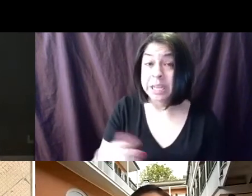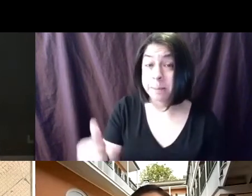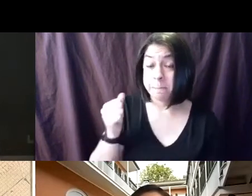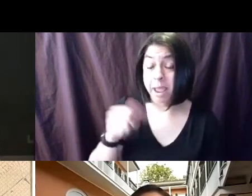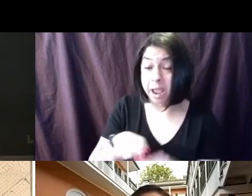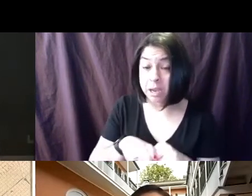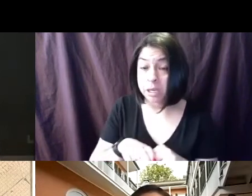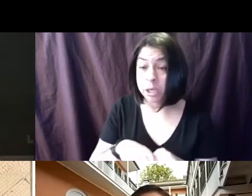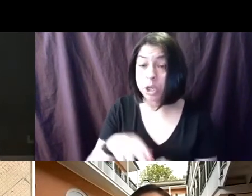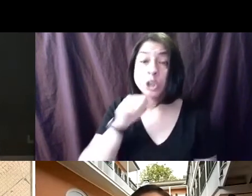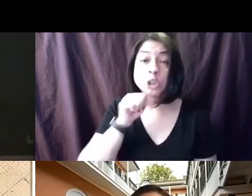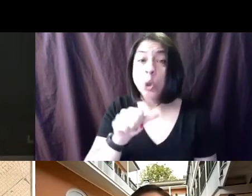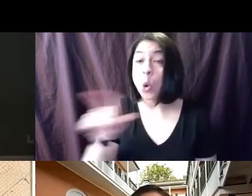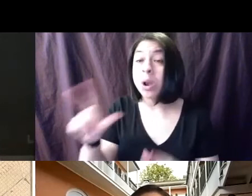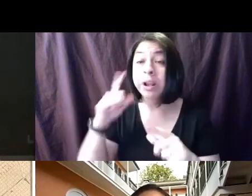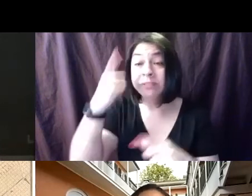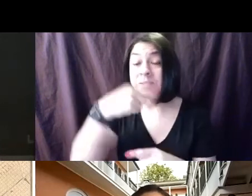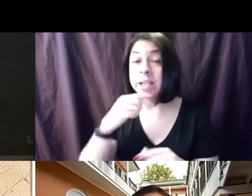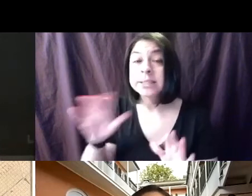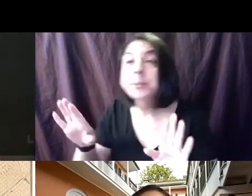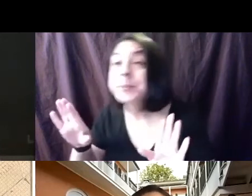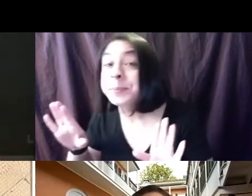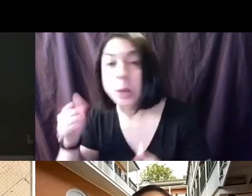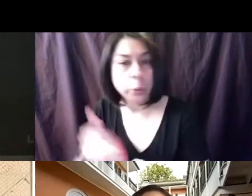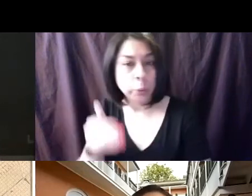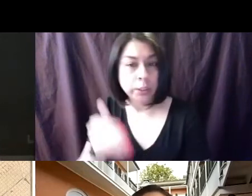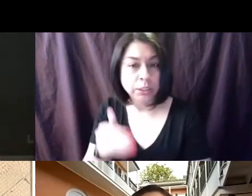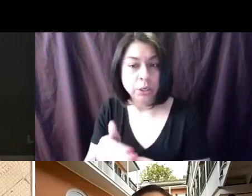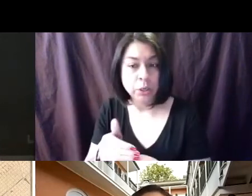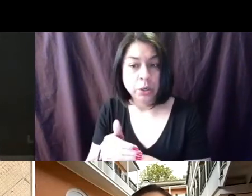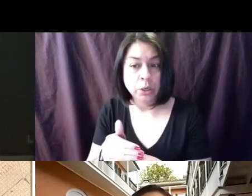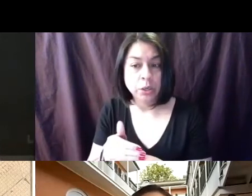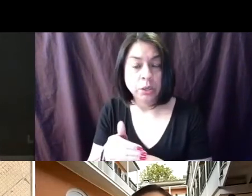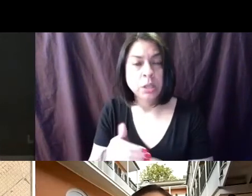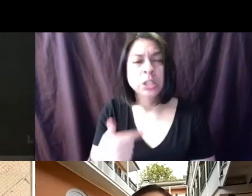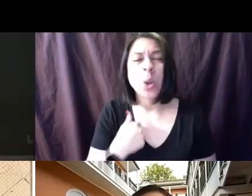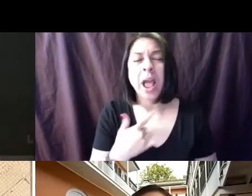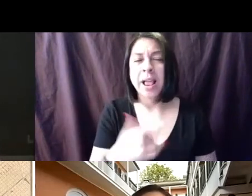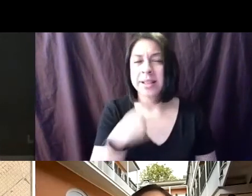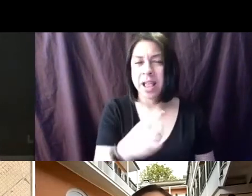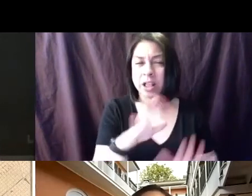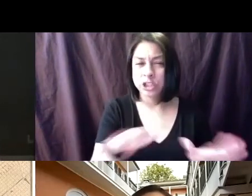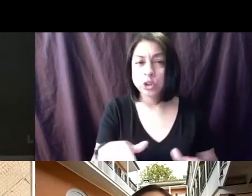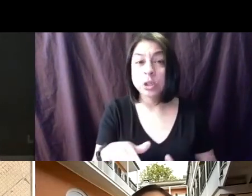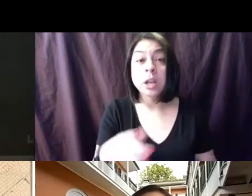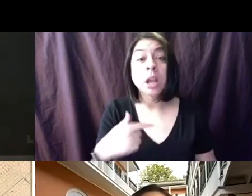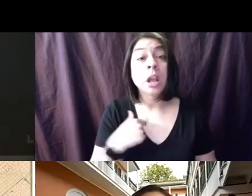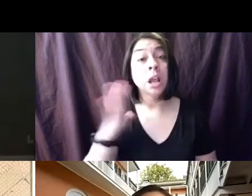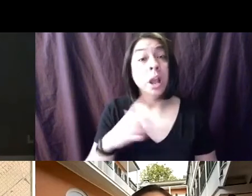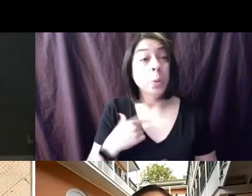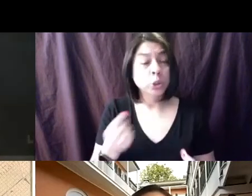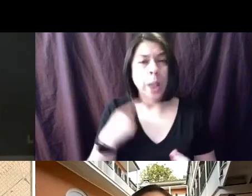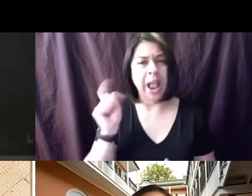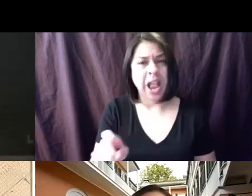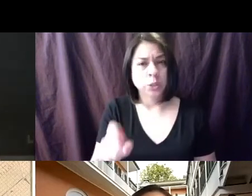and do not put your face to the window. And I tell children today that obedience played a big part of what we had to do.